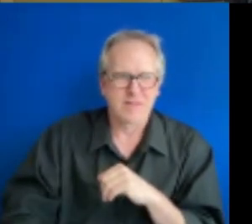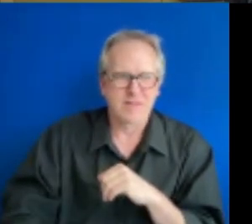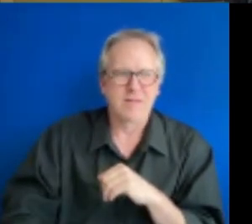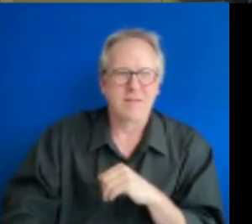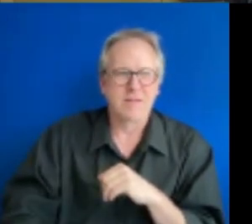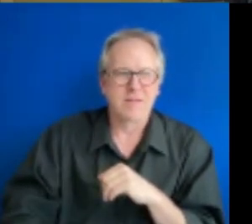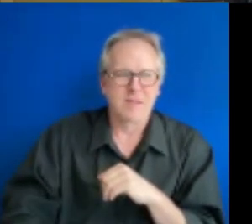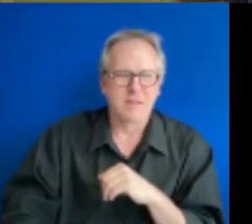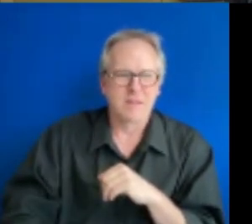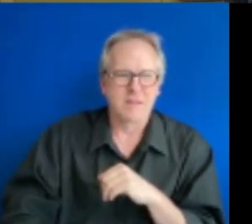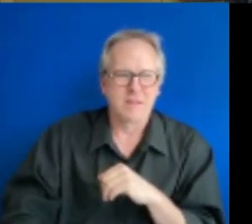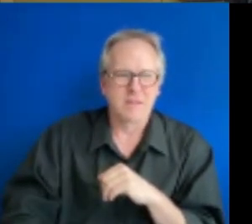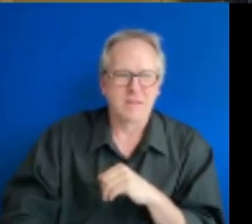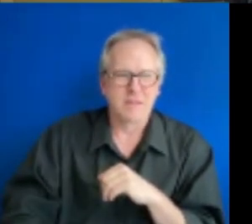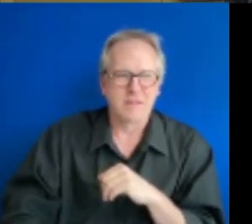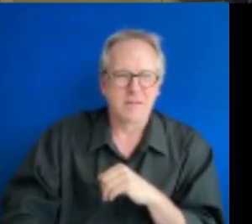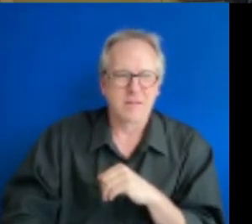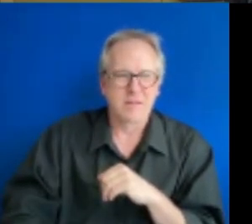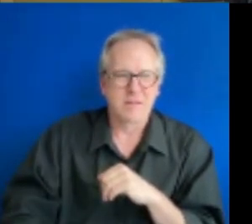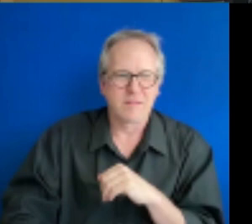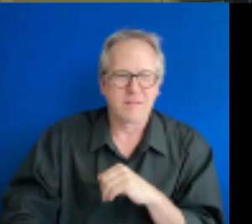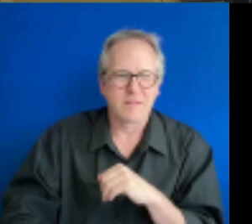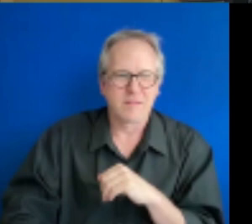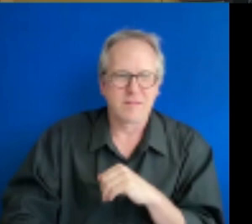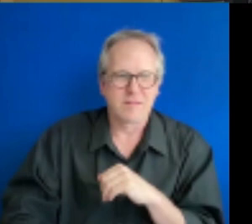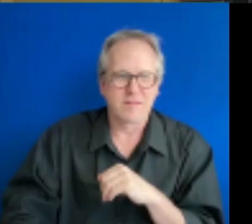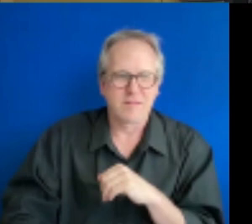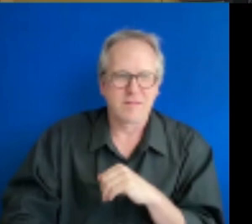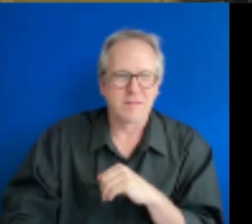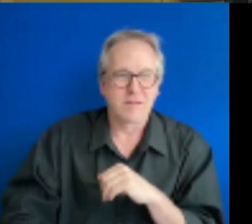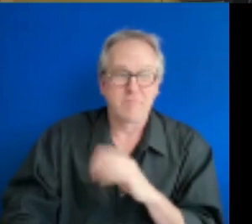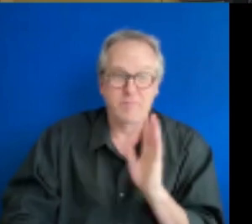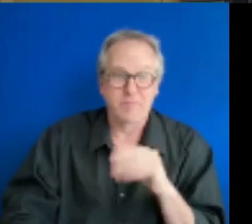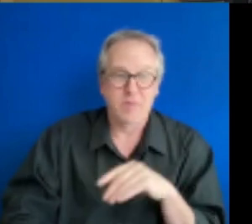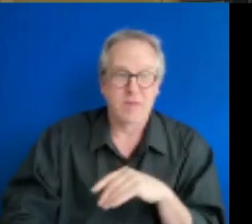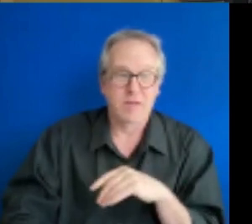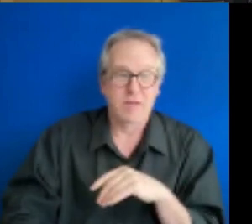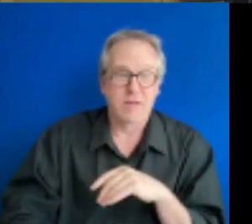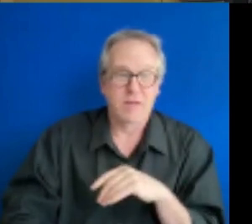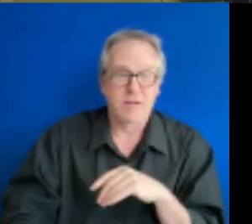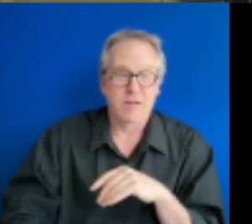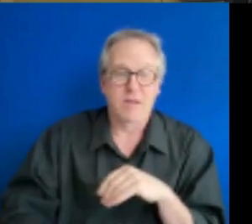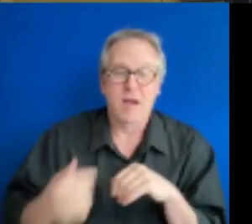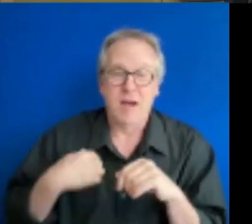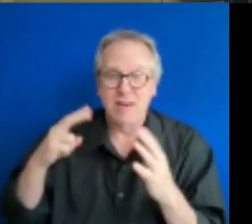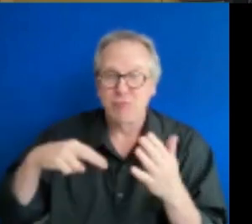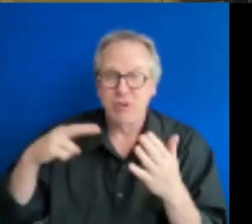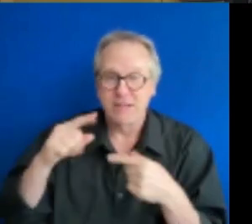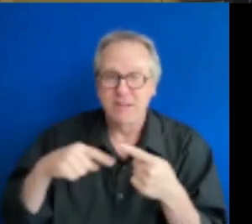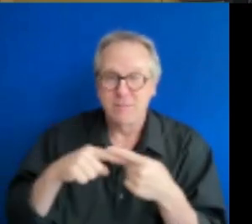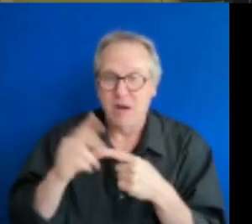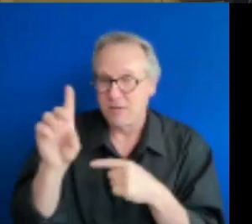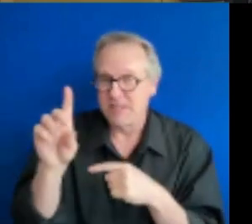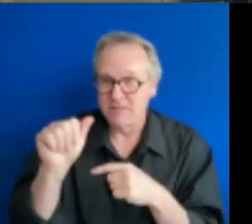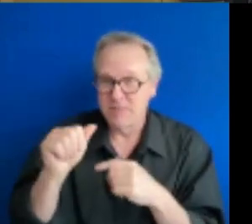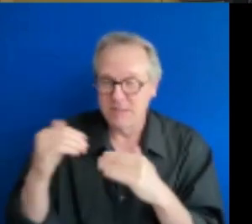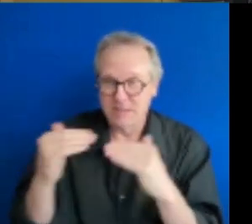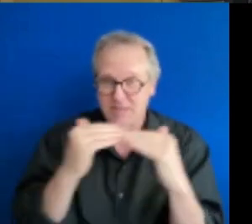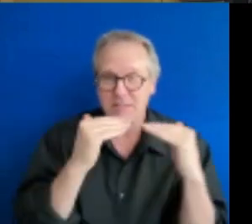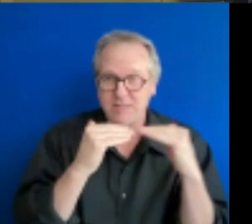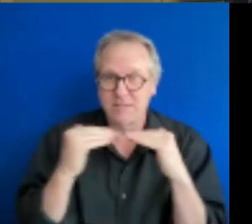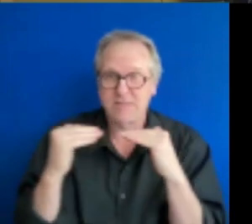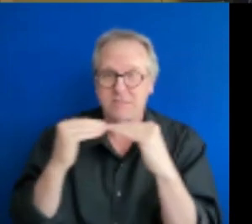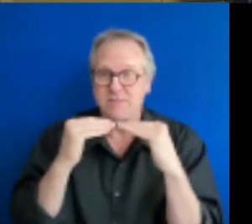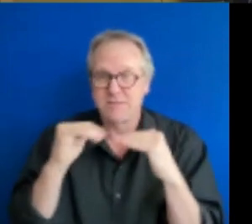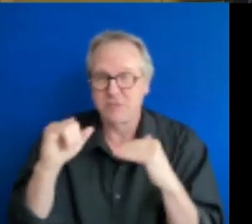about disability justice. I've been reading about disability justice. That concept goes